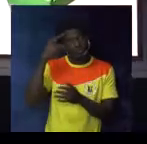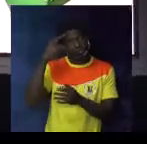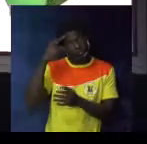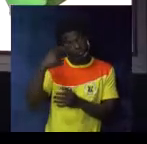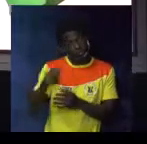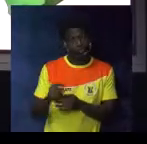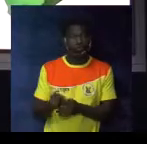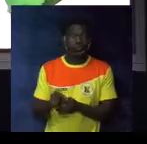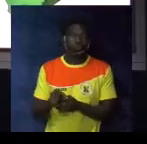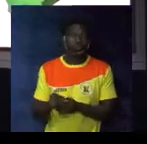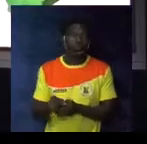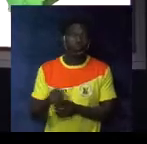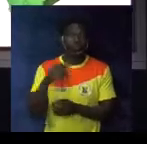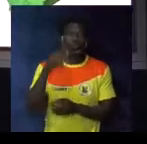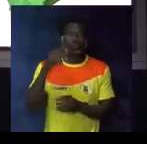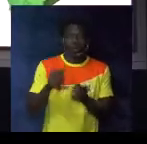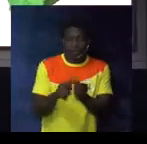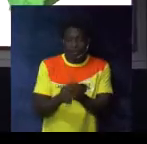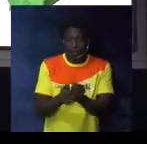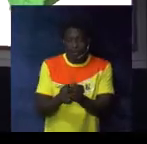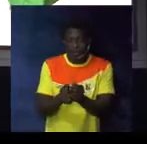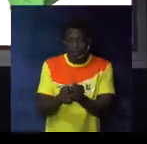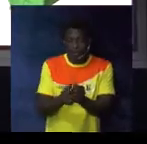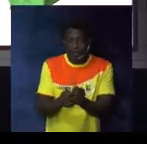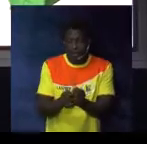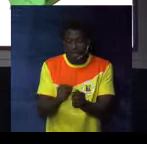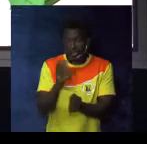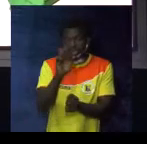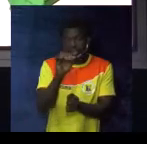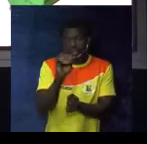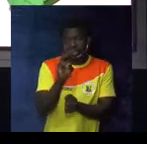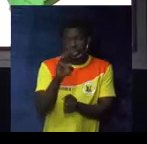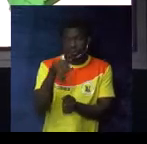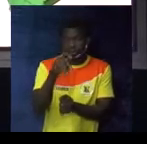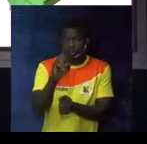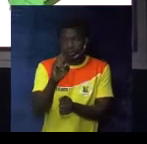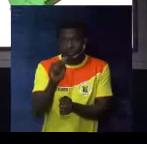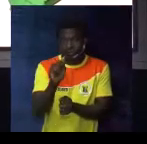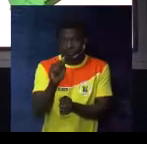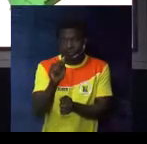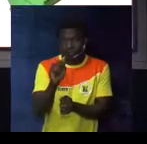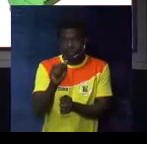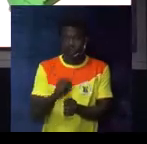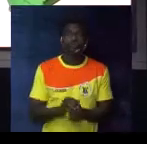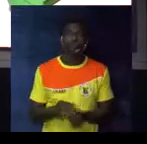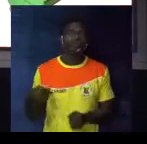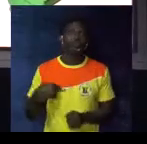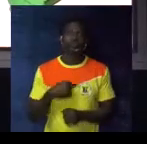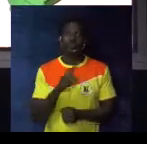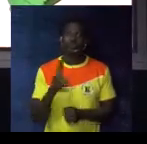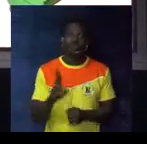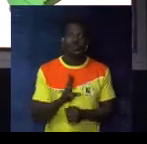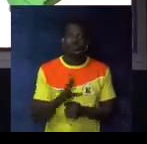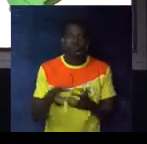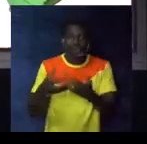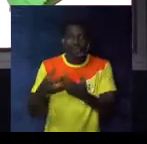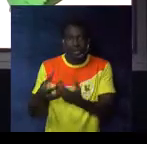for grinding grain crops like your maize, your cowpea. We use grinders to grind